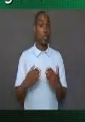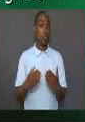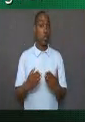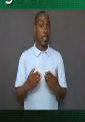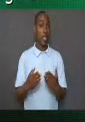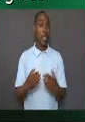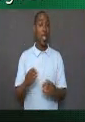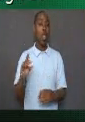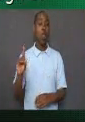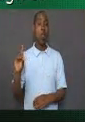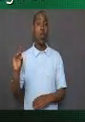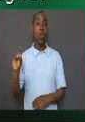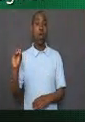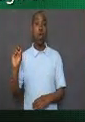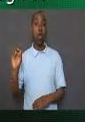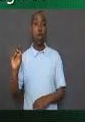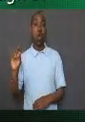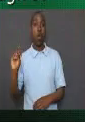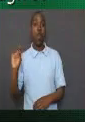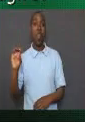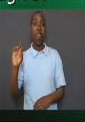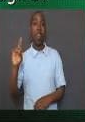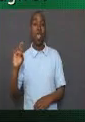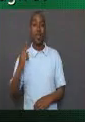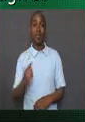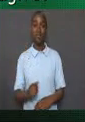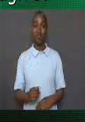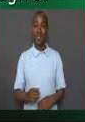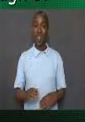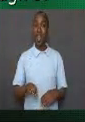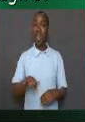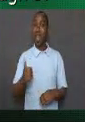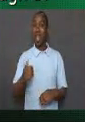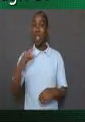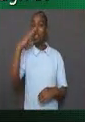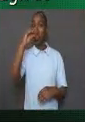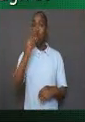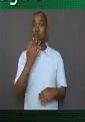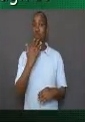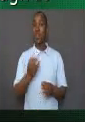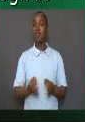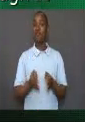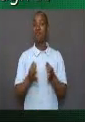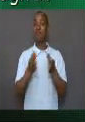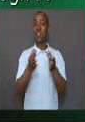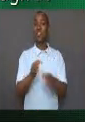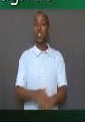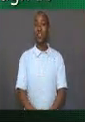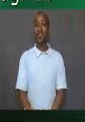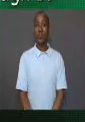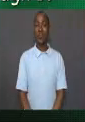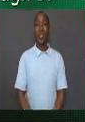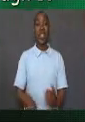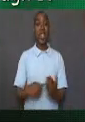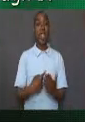are transferred into another person's bloodstream. This person